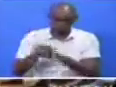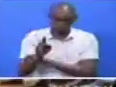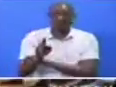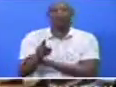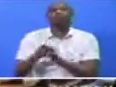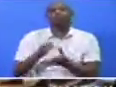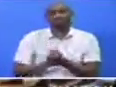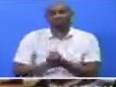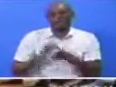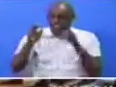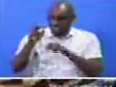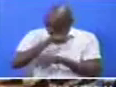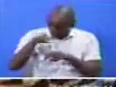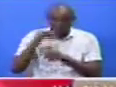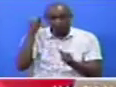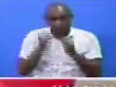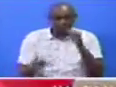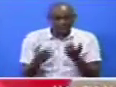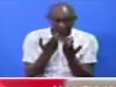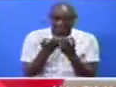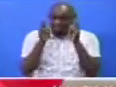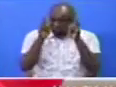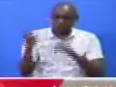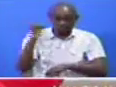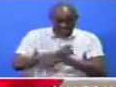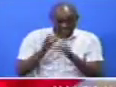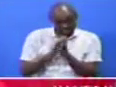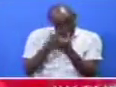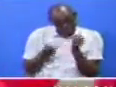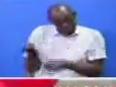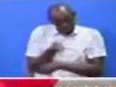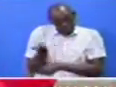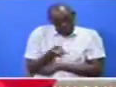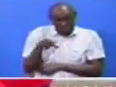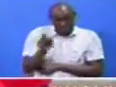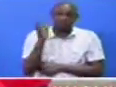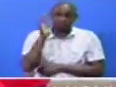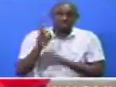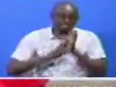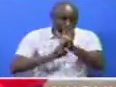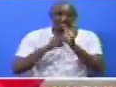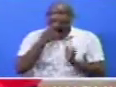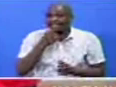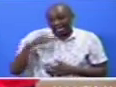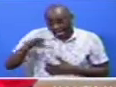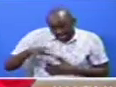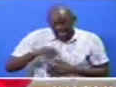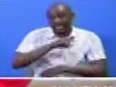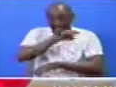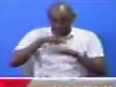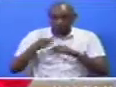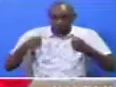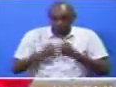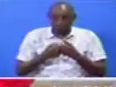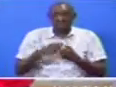passage to the national finals. Kisumu Day Secondary School and Nyakach Secondary School will represent the Nyanza region at the national finals slated